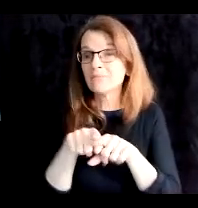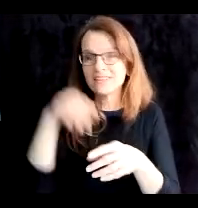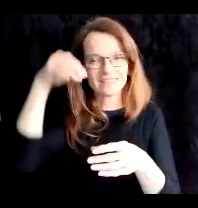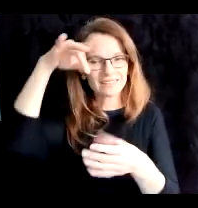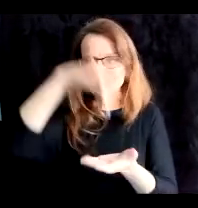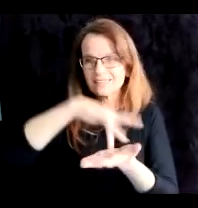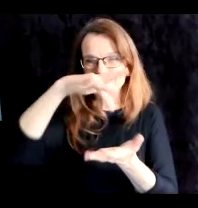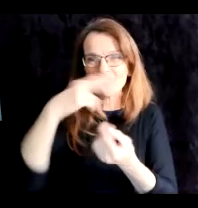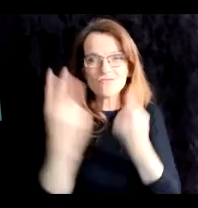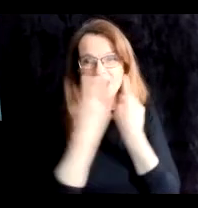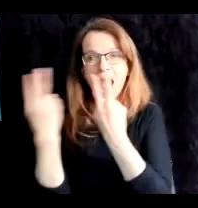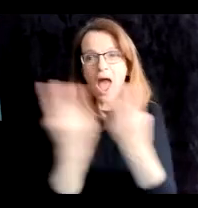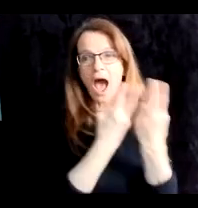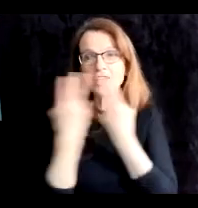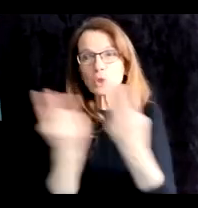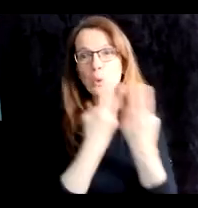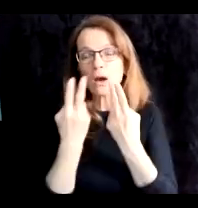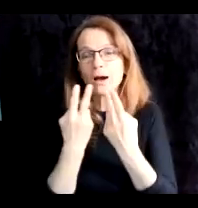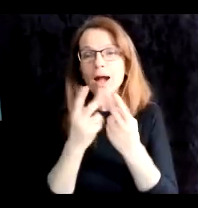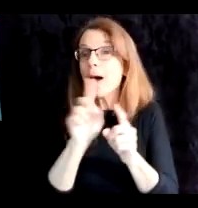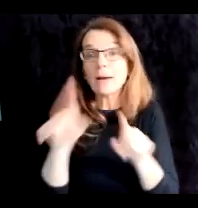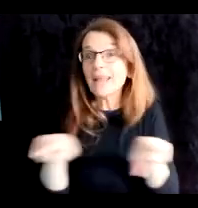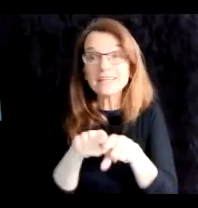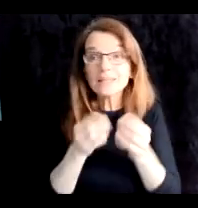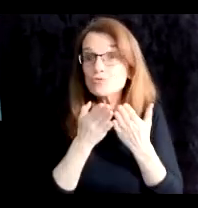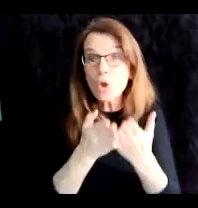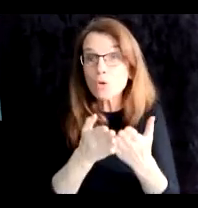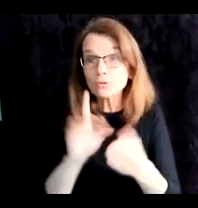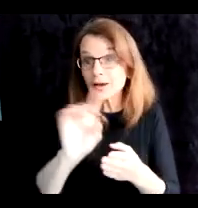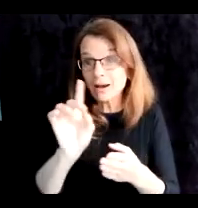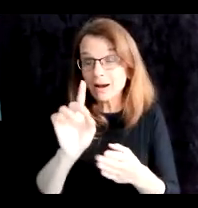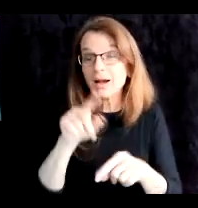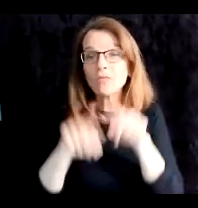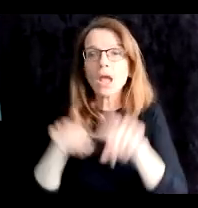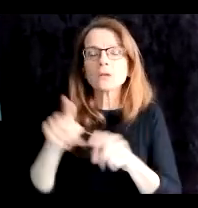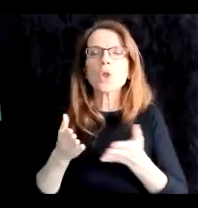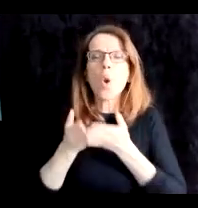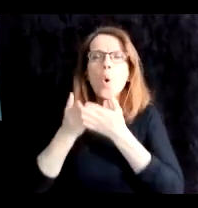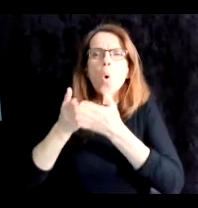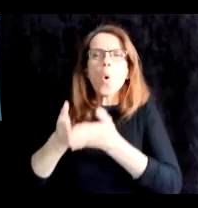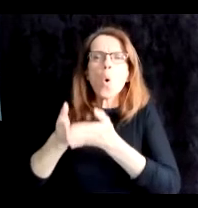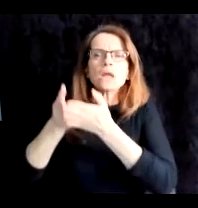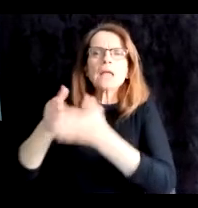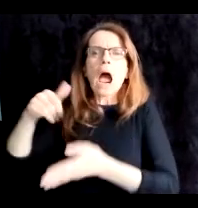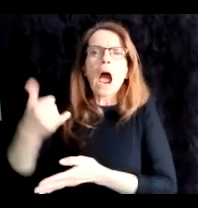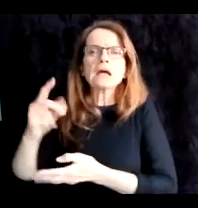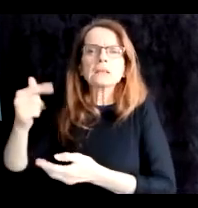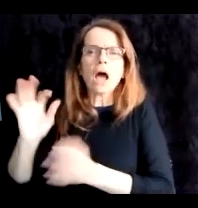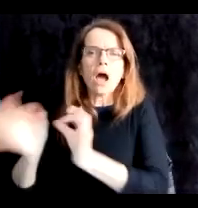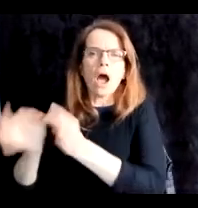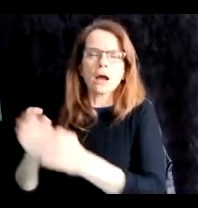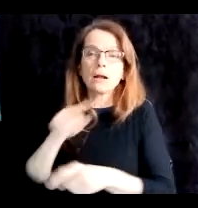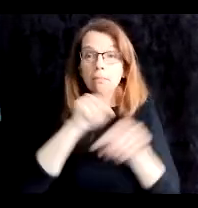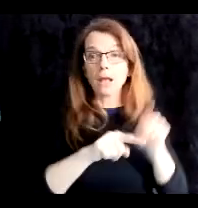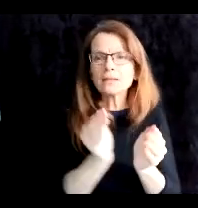boats. But the point that that is important for adult education, especially global citizenship education